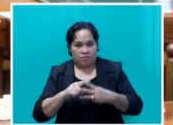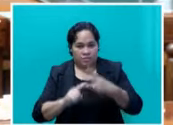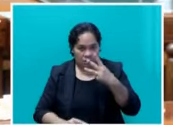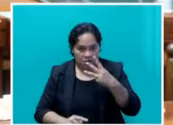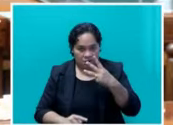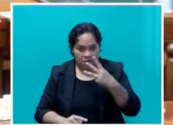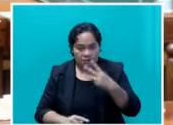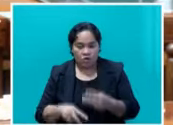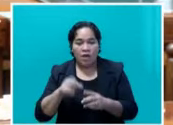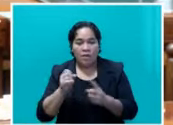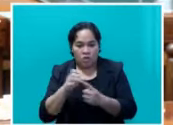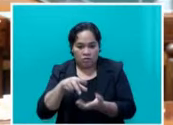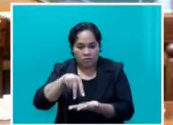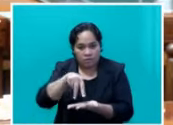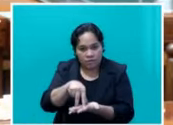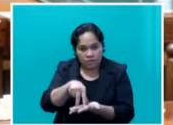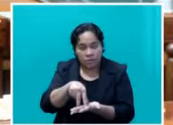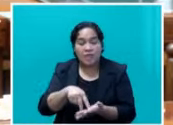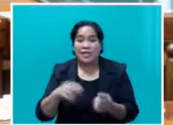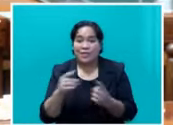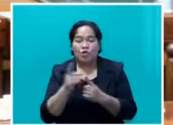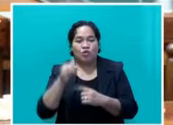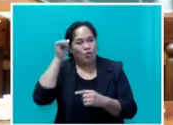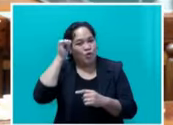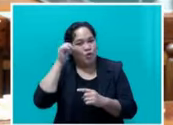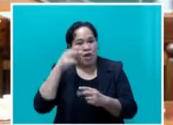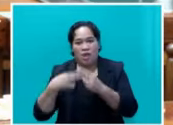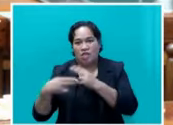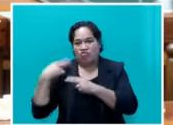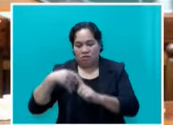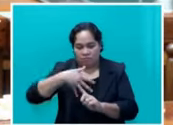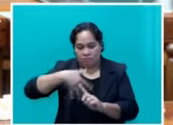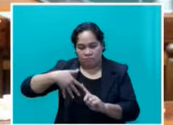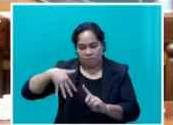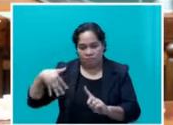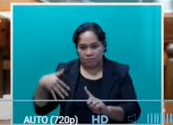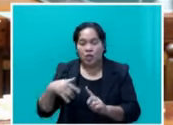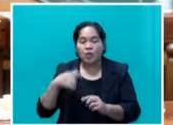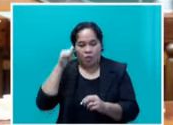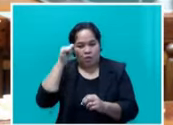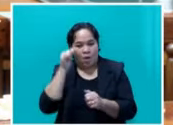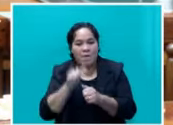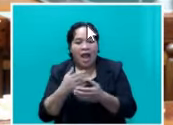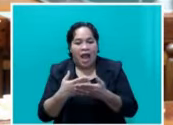Honorable Speaker, it is good to know our history, because when we know our history, we know ourselves better, and we relate to